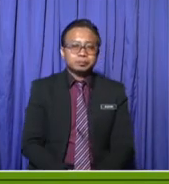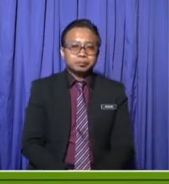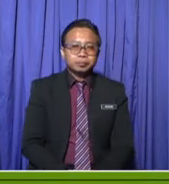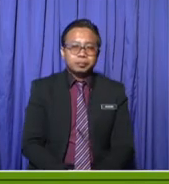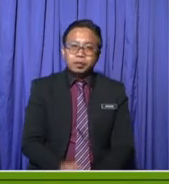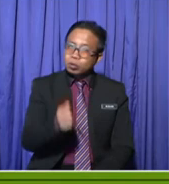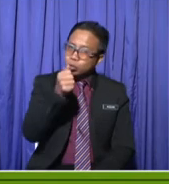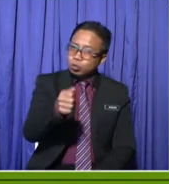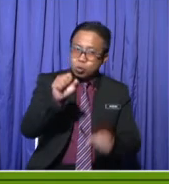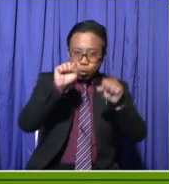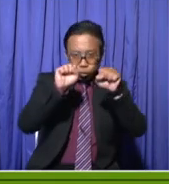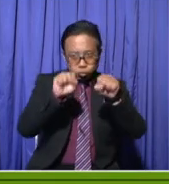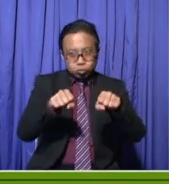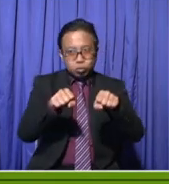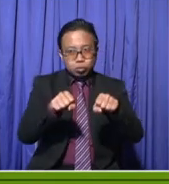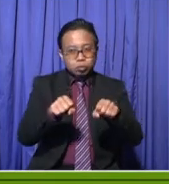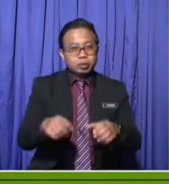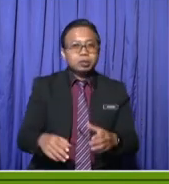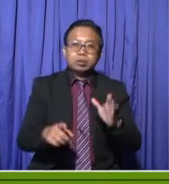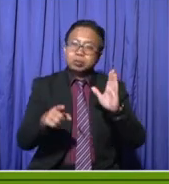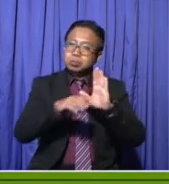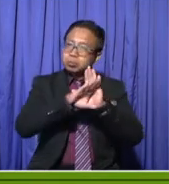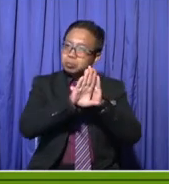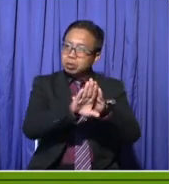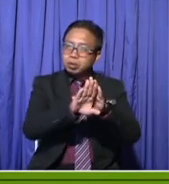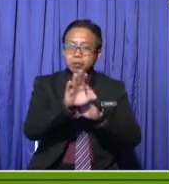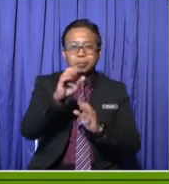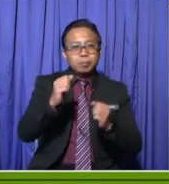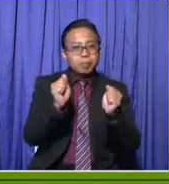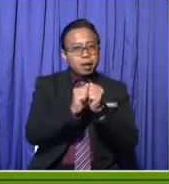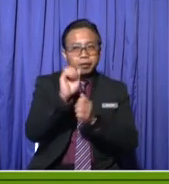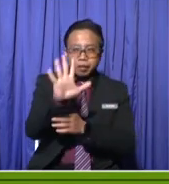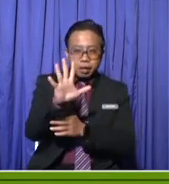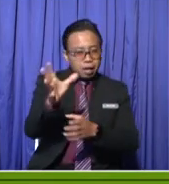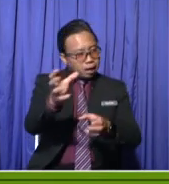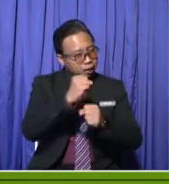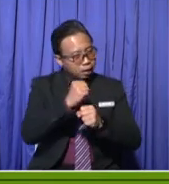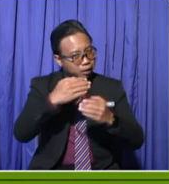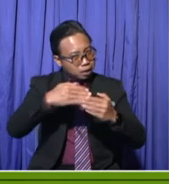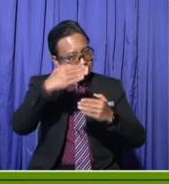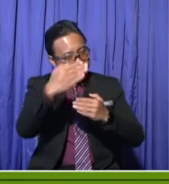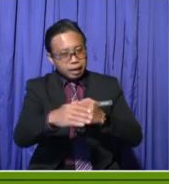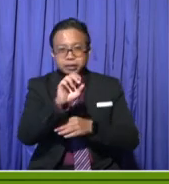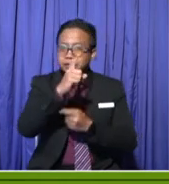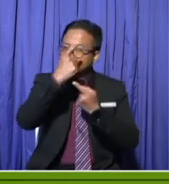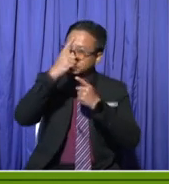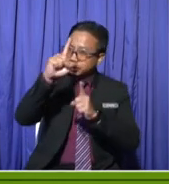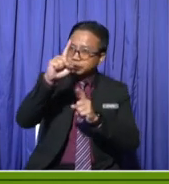You also can subtract by 5 to get the next answer.